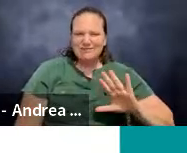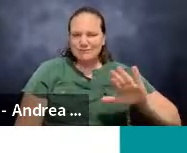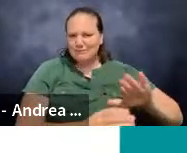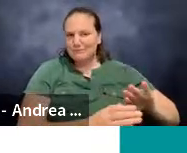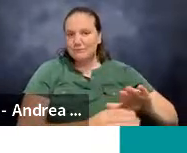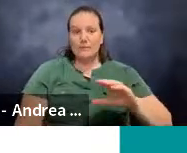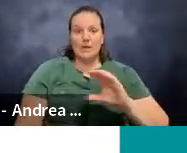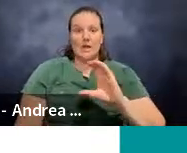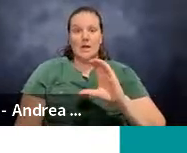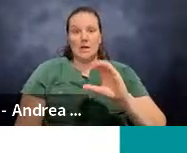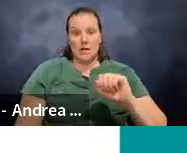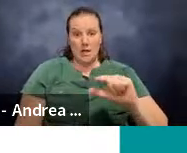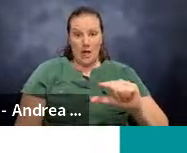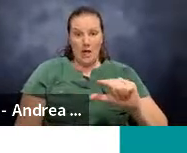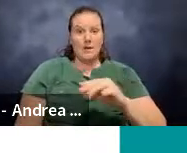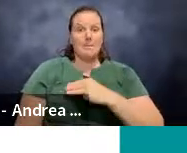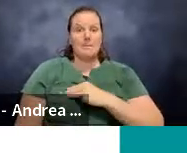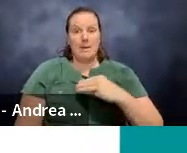you would